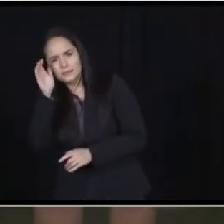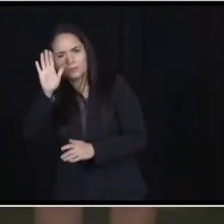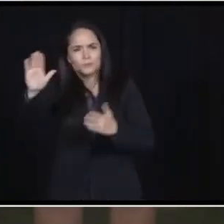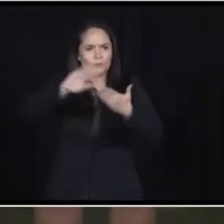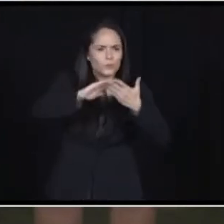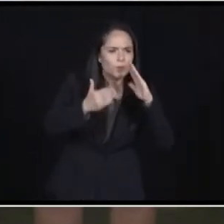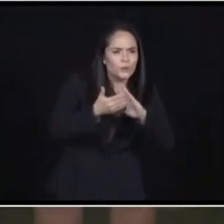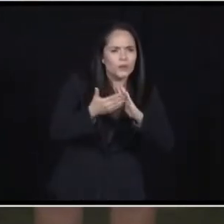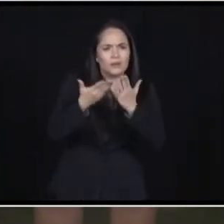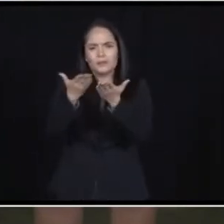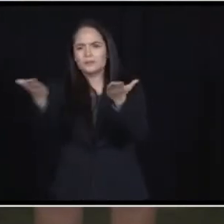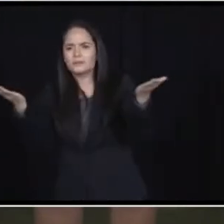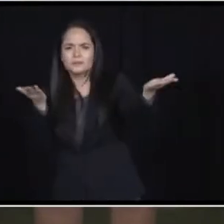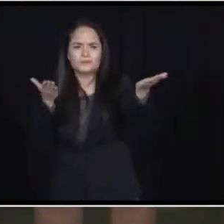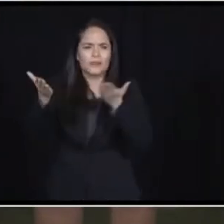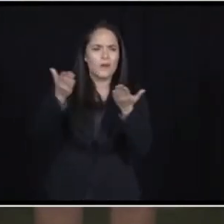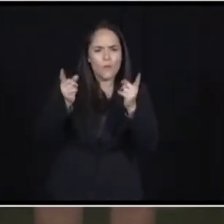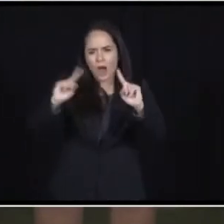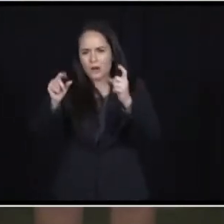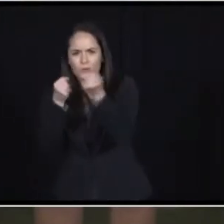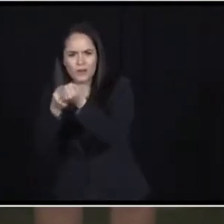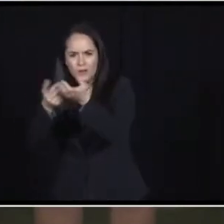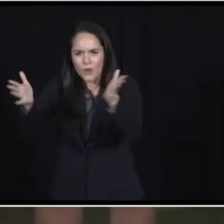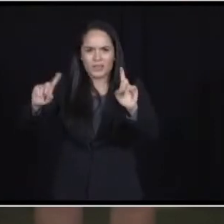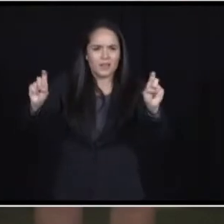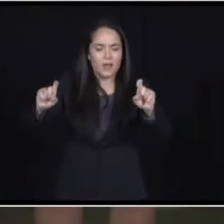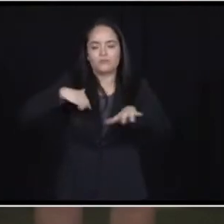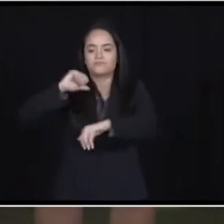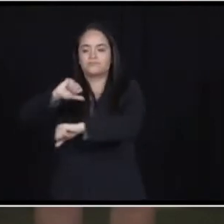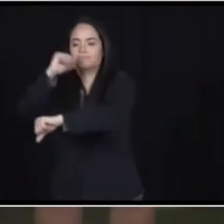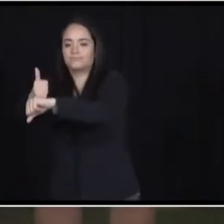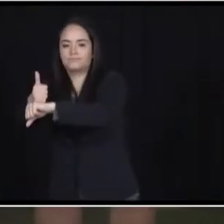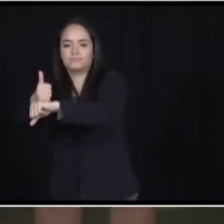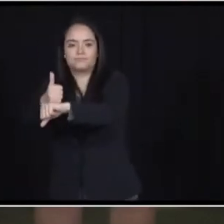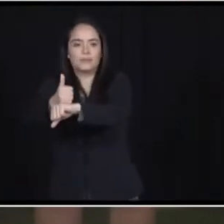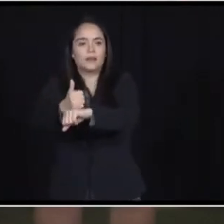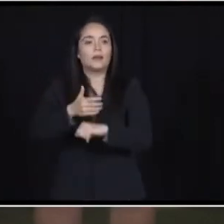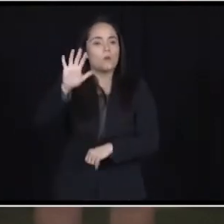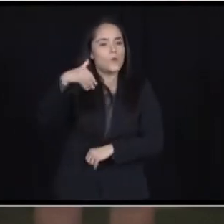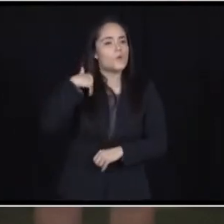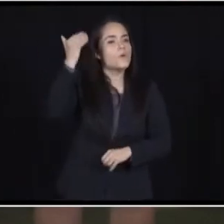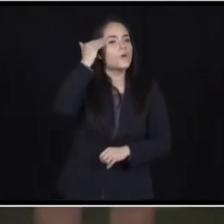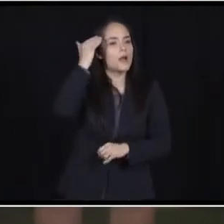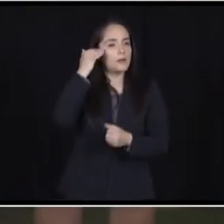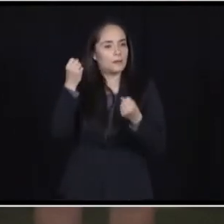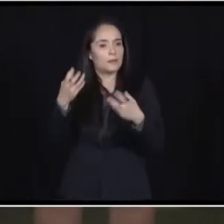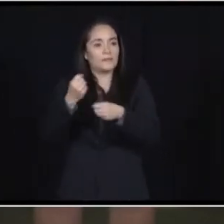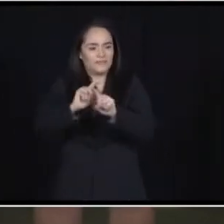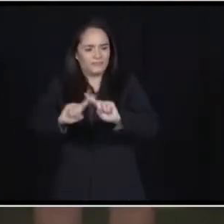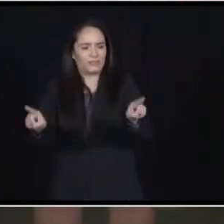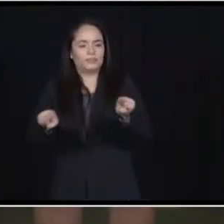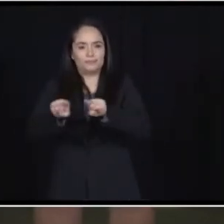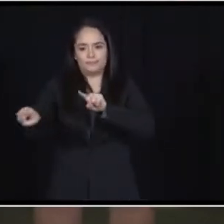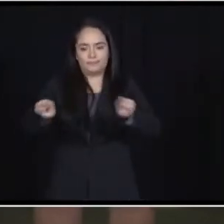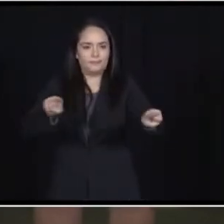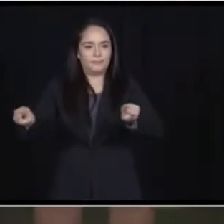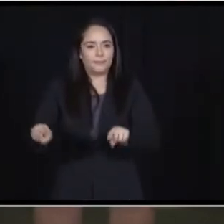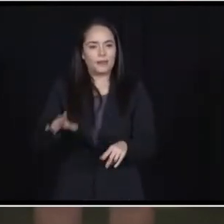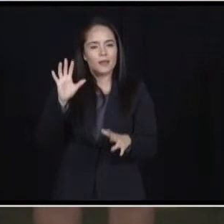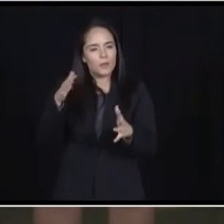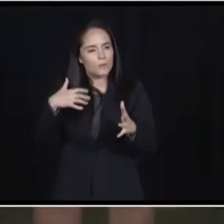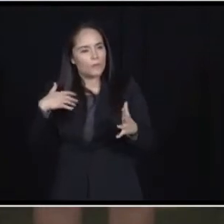when they're needed. And we know that by doing this, we're going to make a difference. It's going to take time, because this government is the first government that's made such